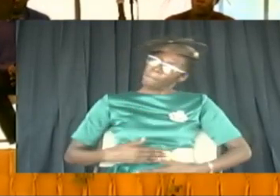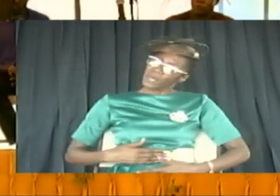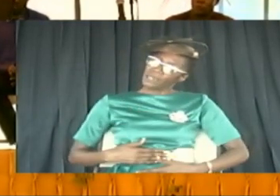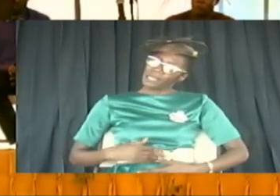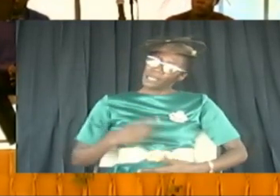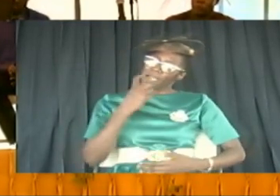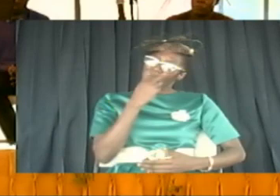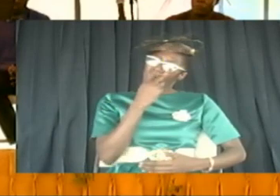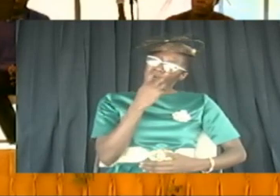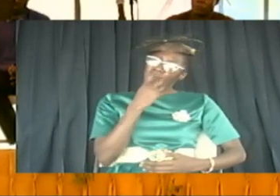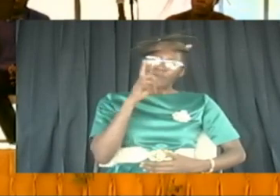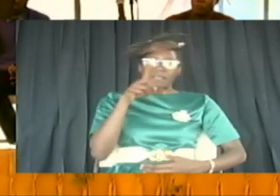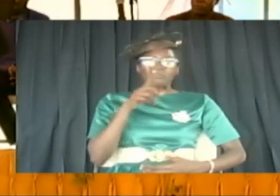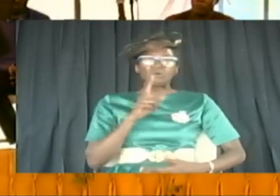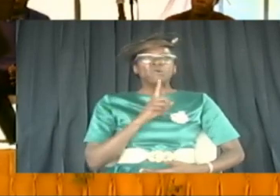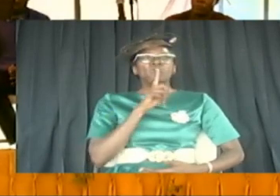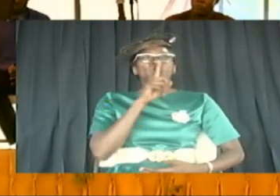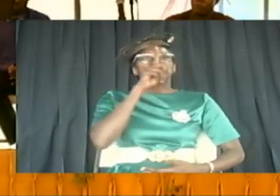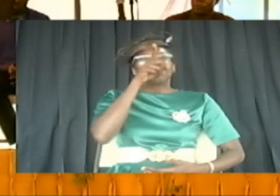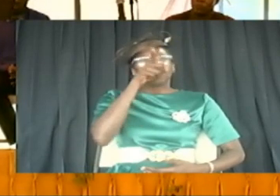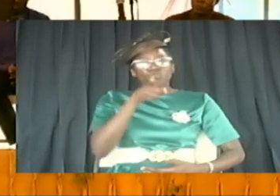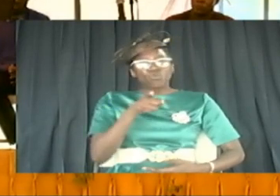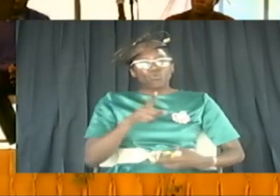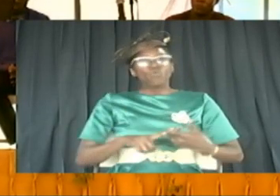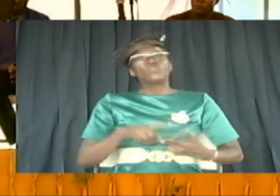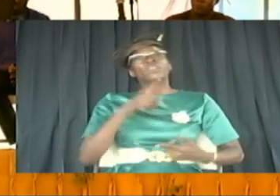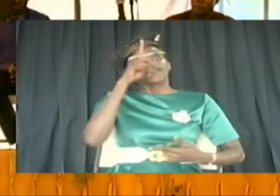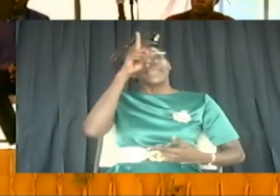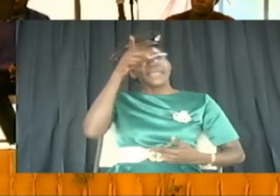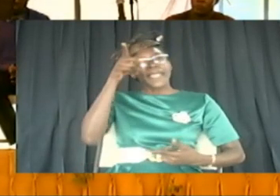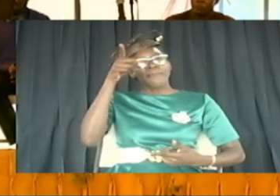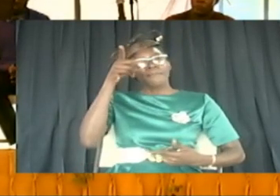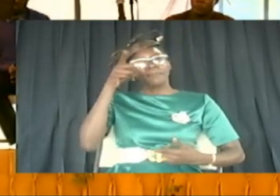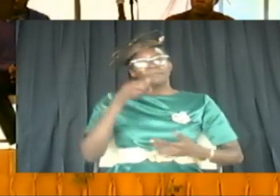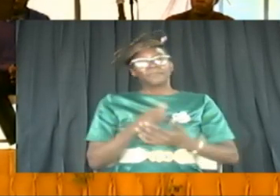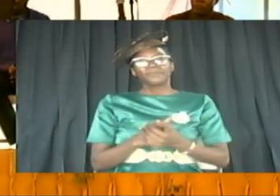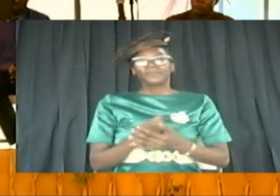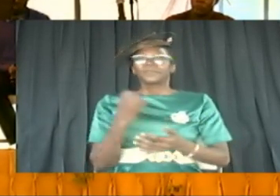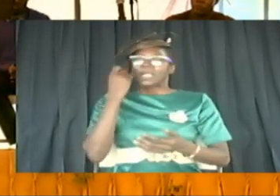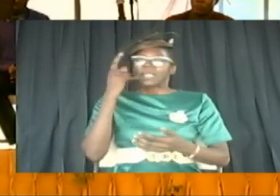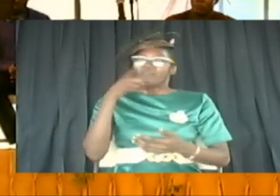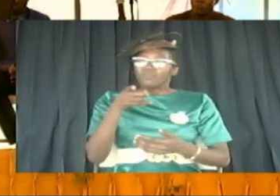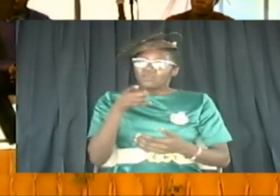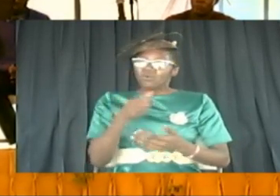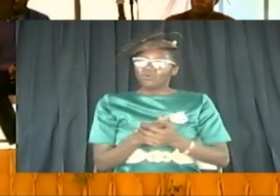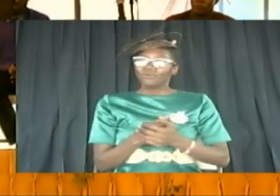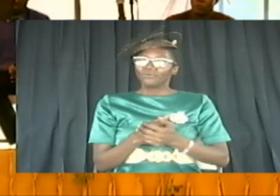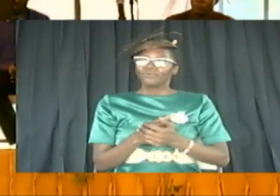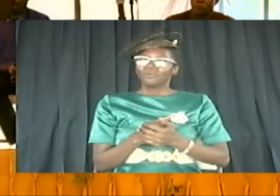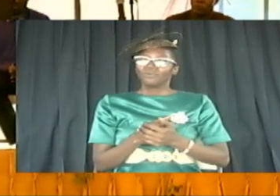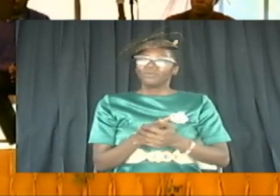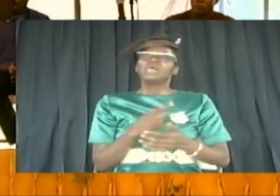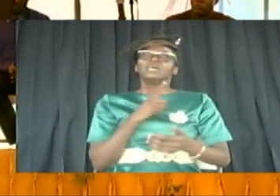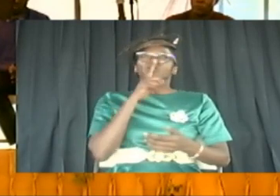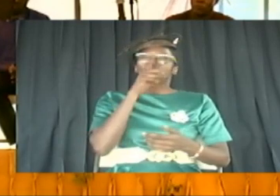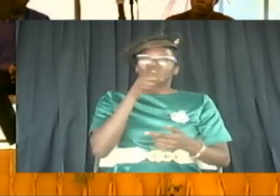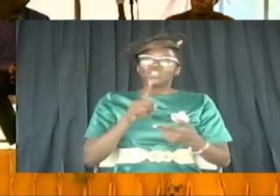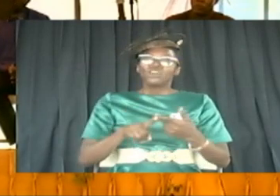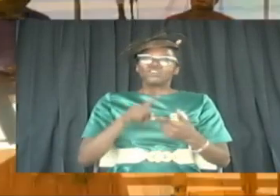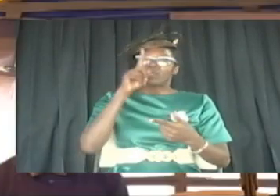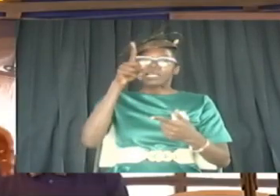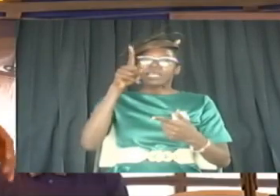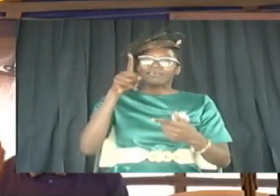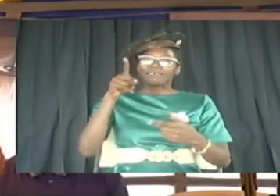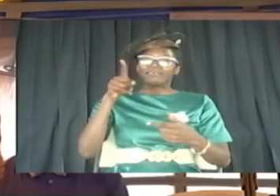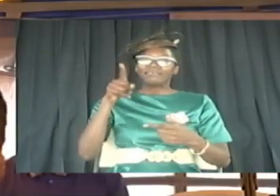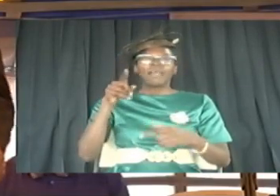you're genuine and true to him, if you're genuine and true to his cause,